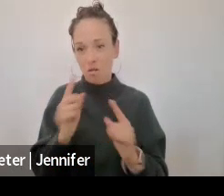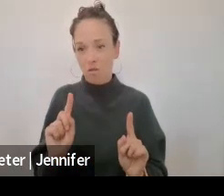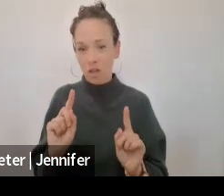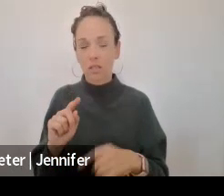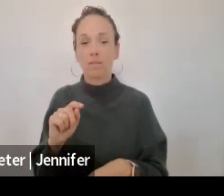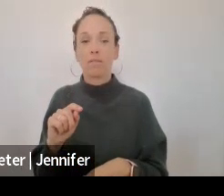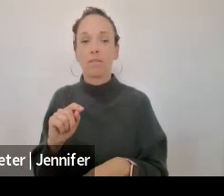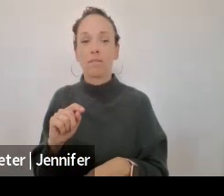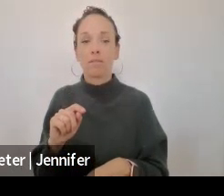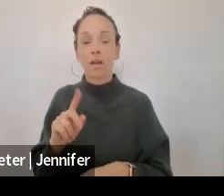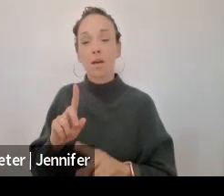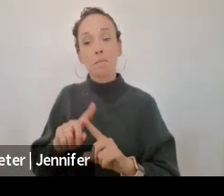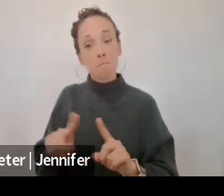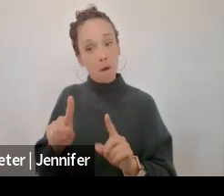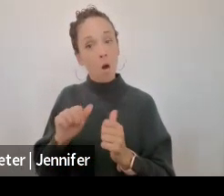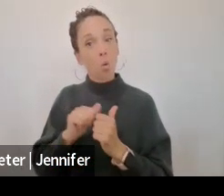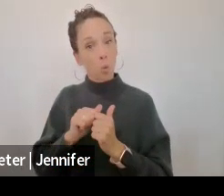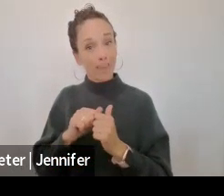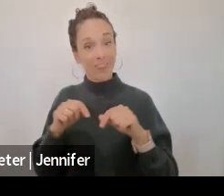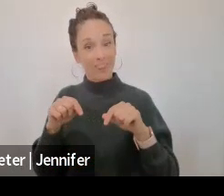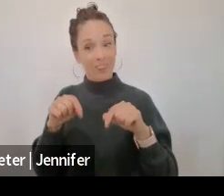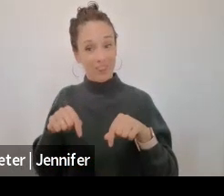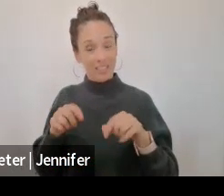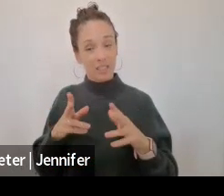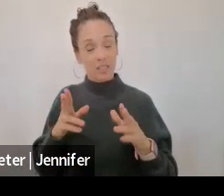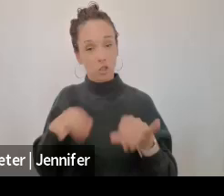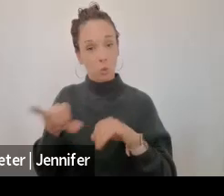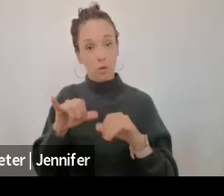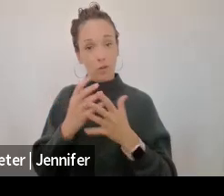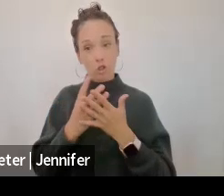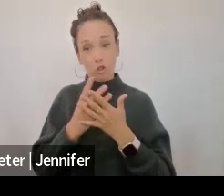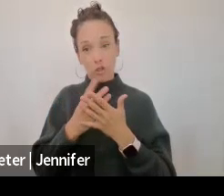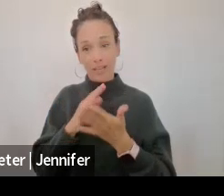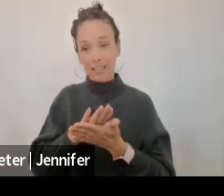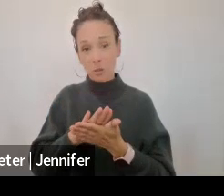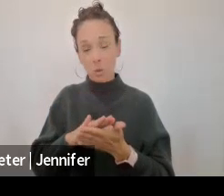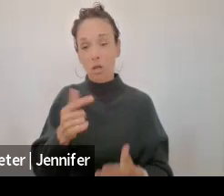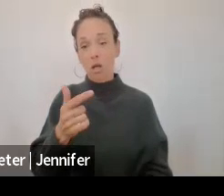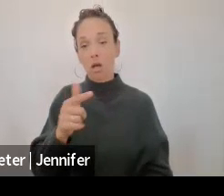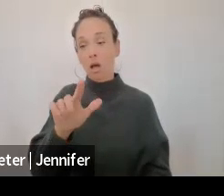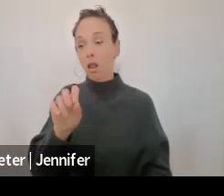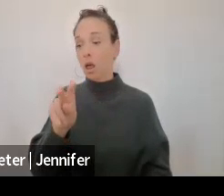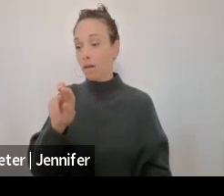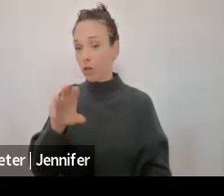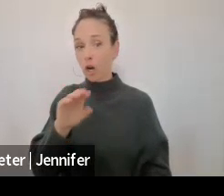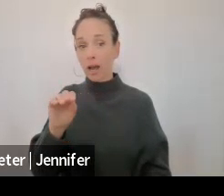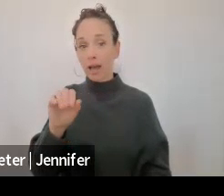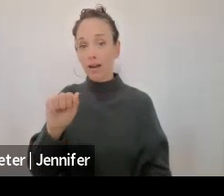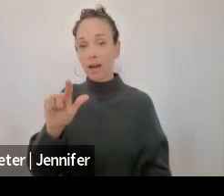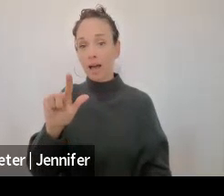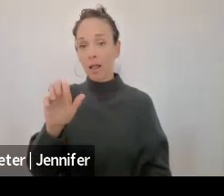the practicality aspect of universal screening in schools, Glover and Albers in